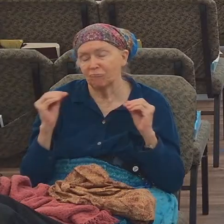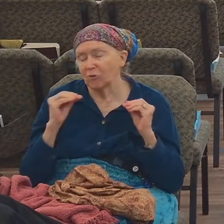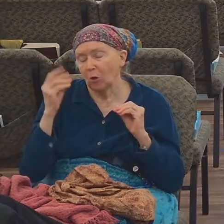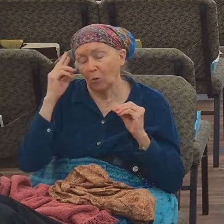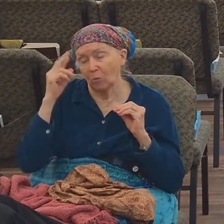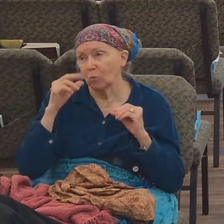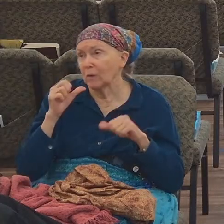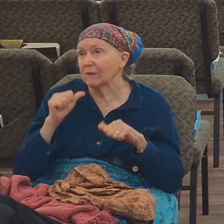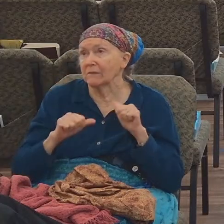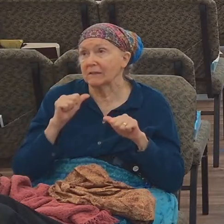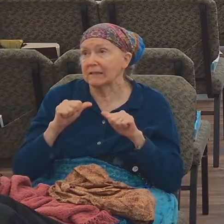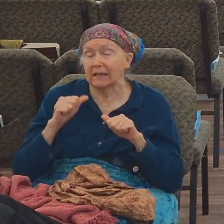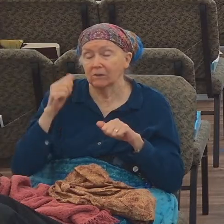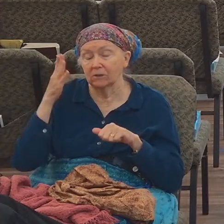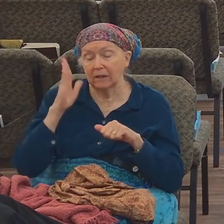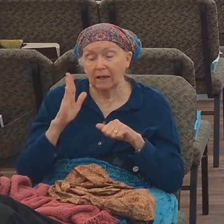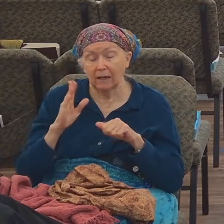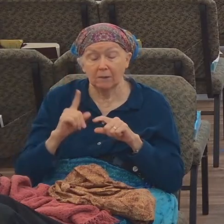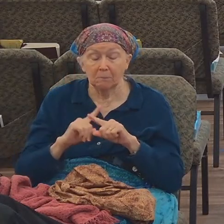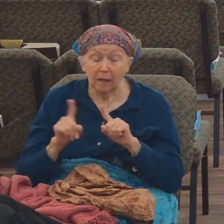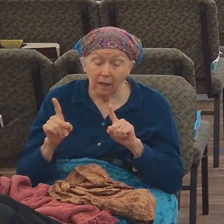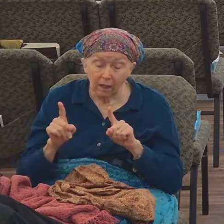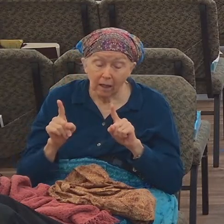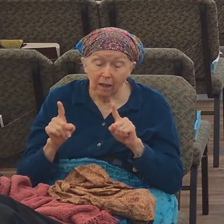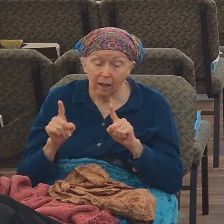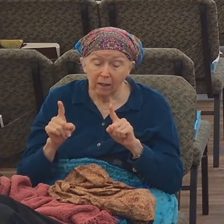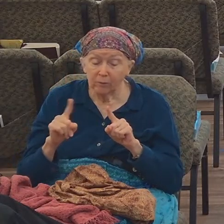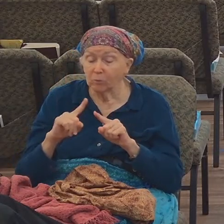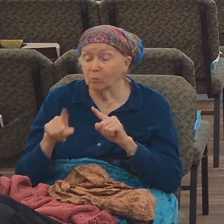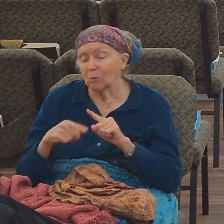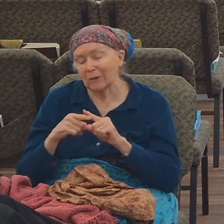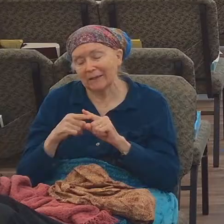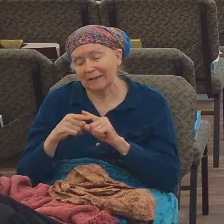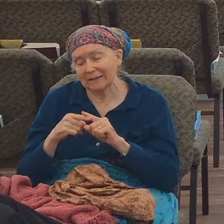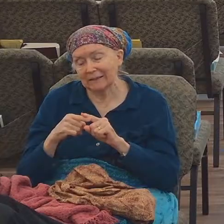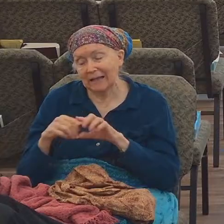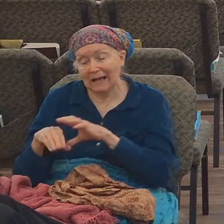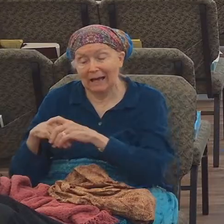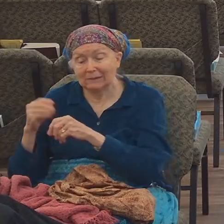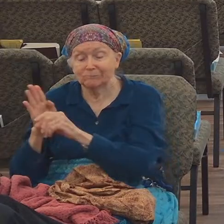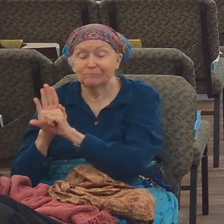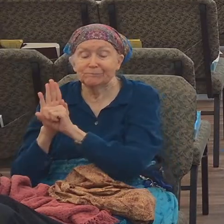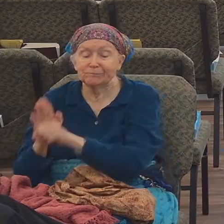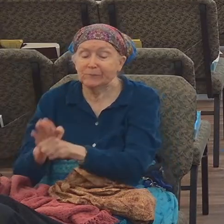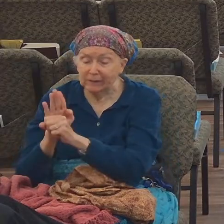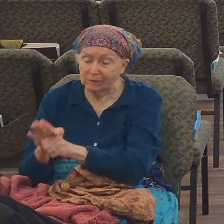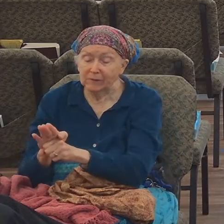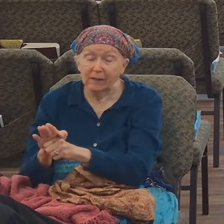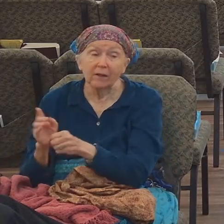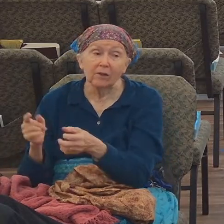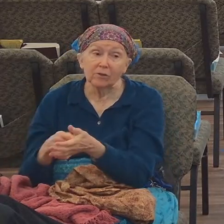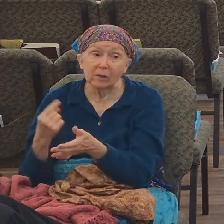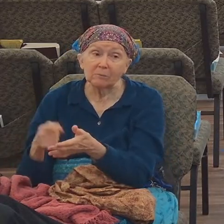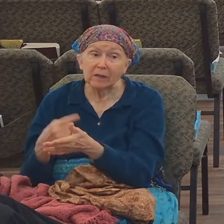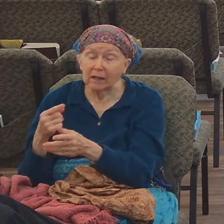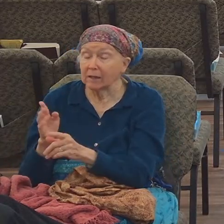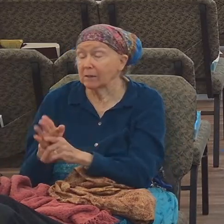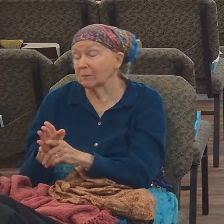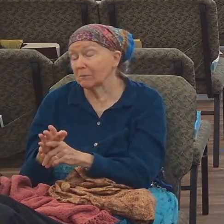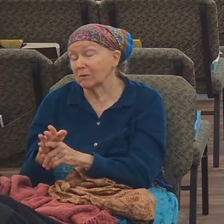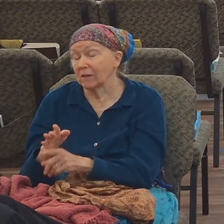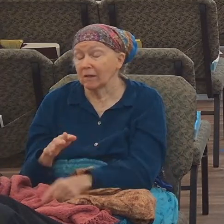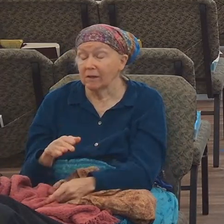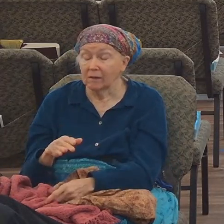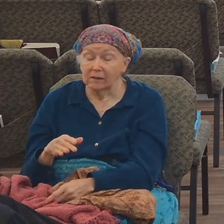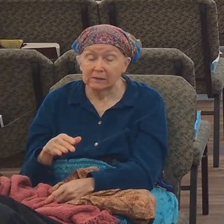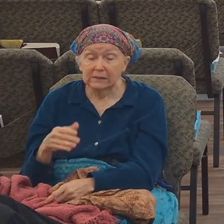why even in the face of that, it would be really easy to just sometimes turn that away or turn that off or not